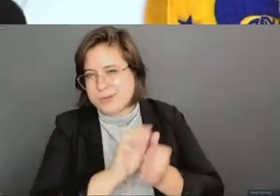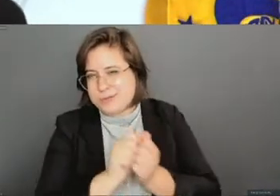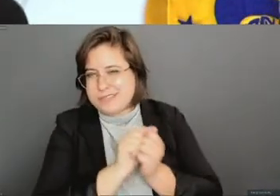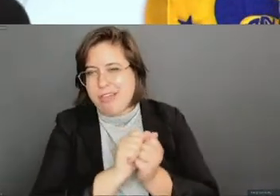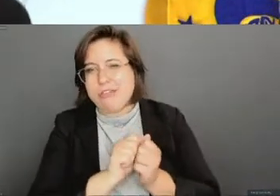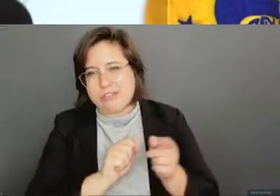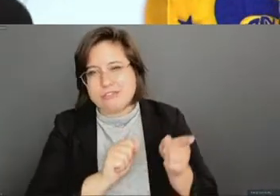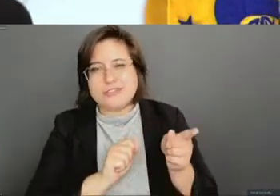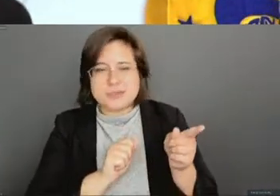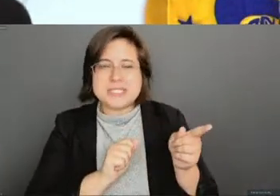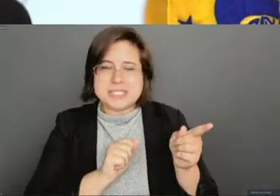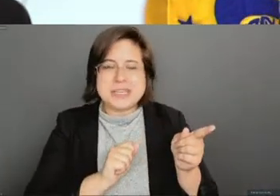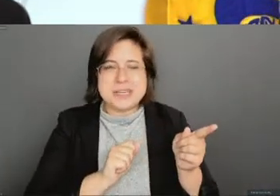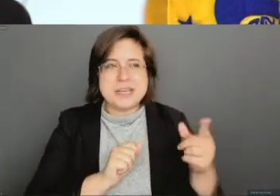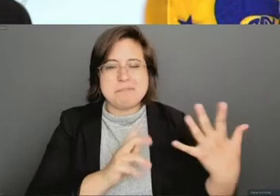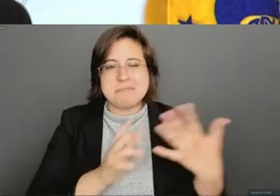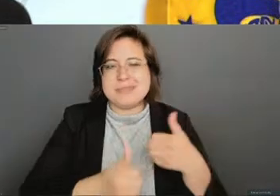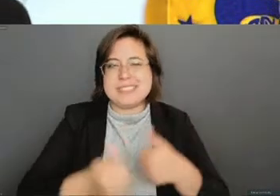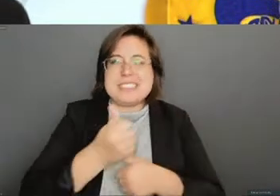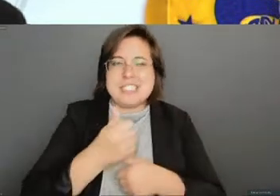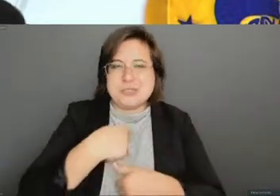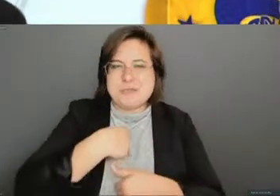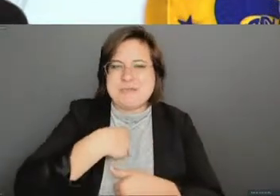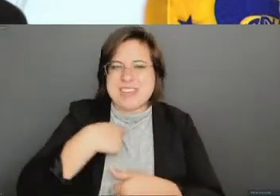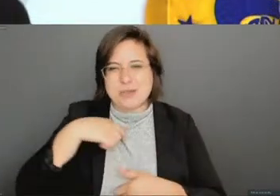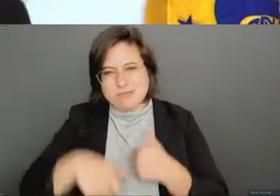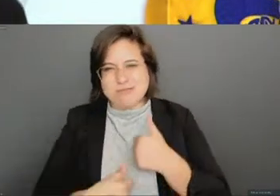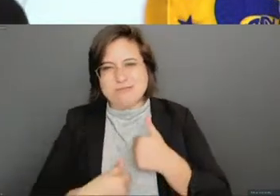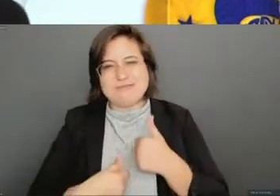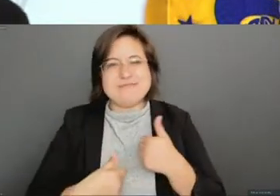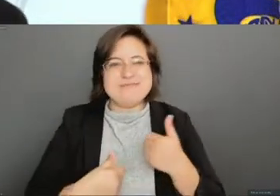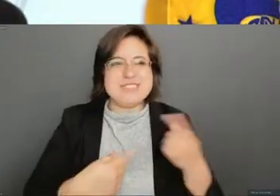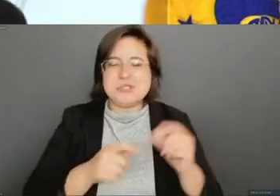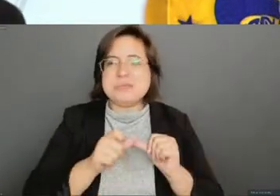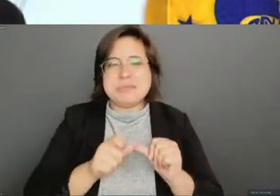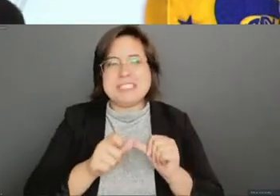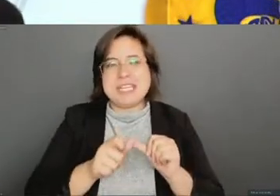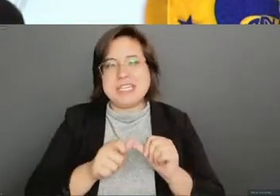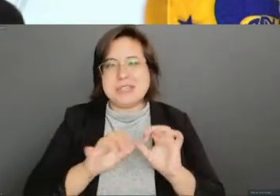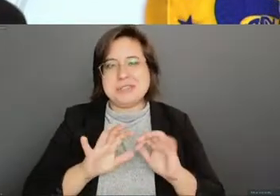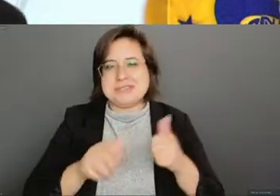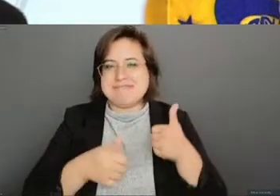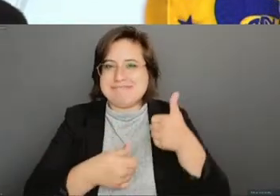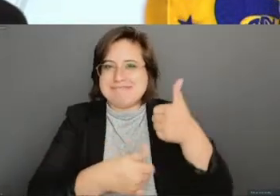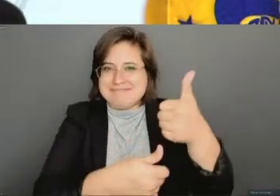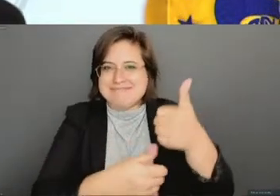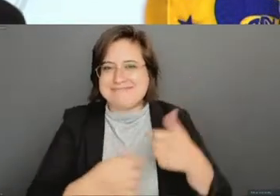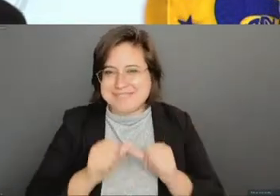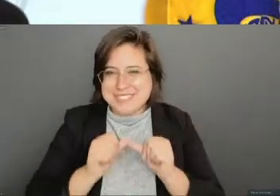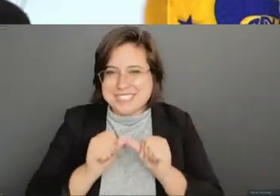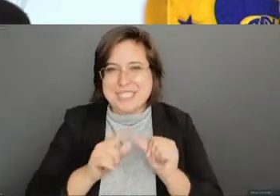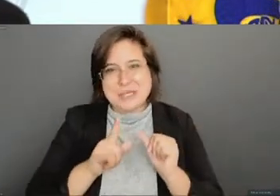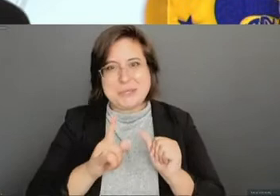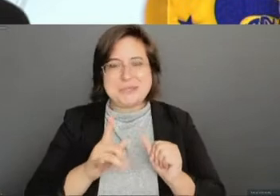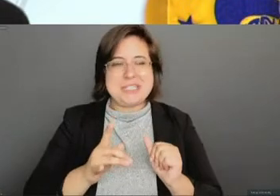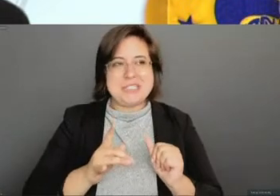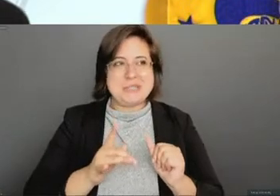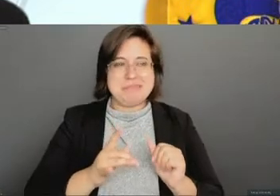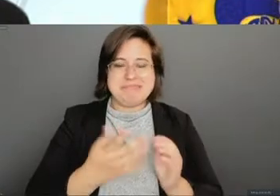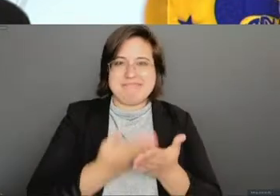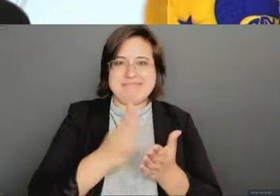was senior to me then and continues to be in terms of her knowledge and experience and maturity.